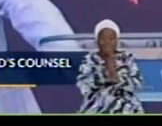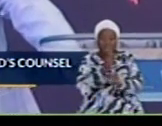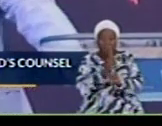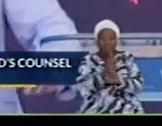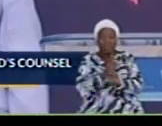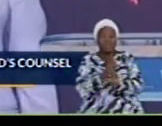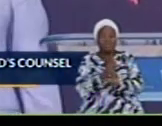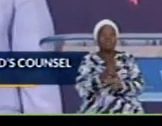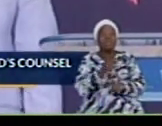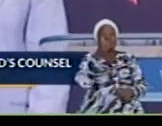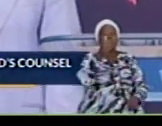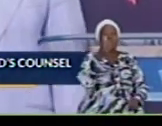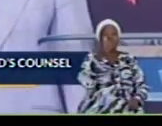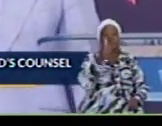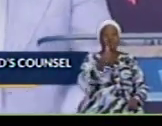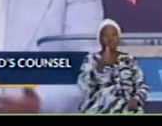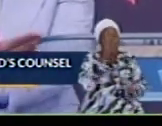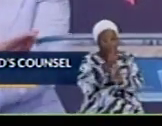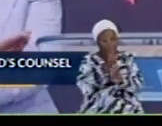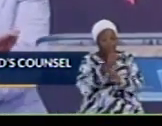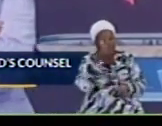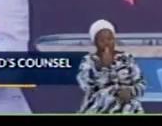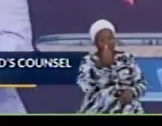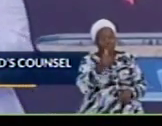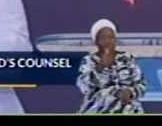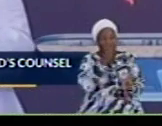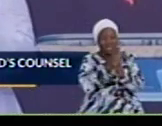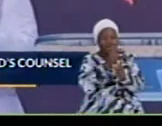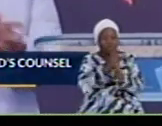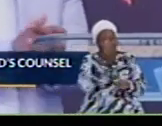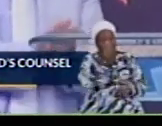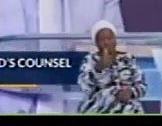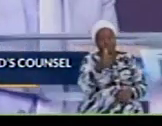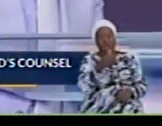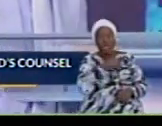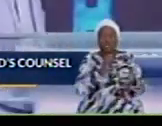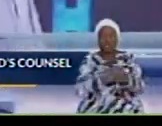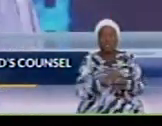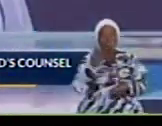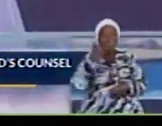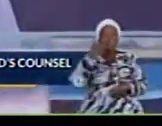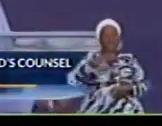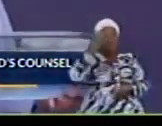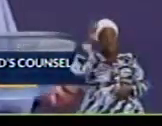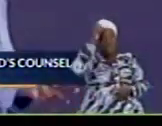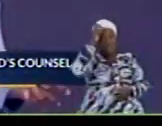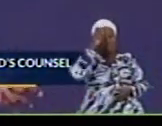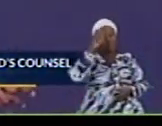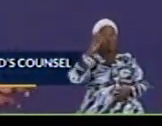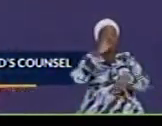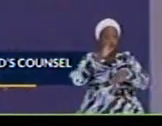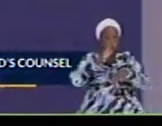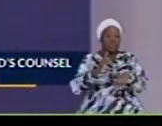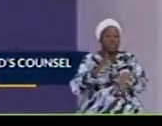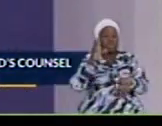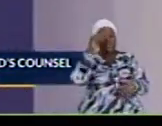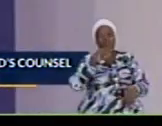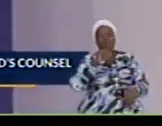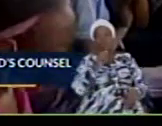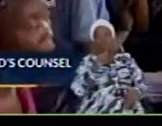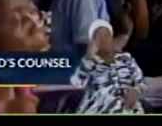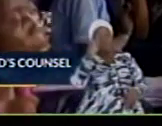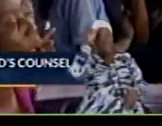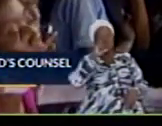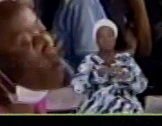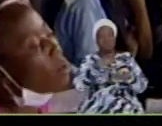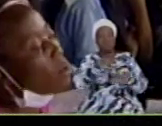keepeth himself. Keepeth himself, keepeth himself, and that wicked one toucheth him not. He will not